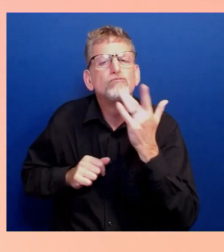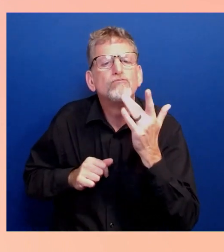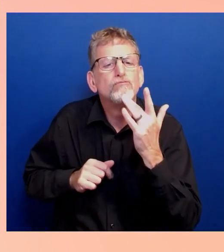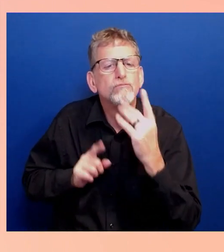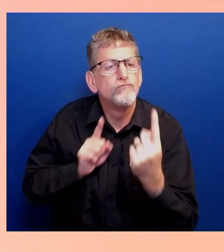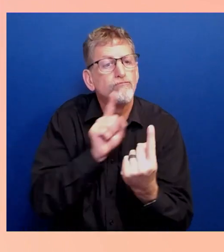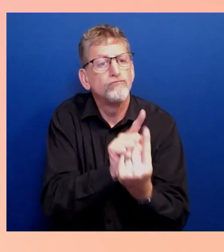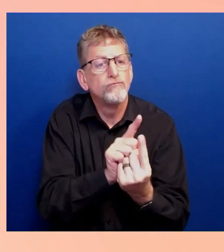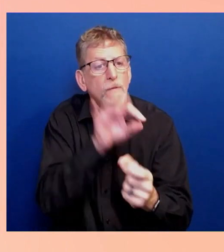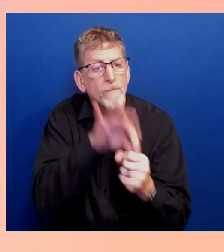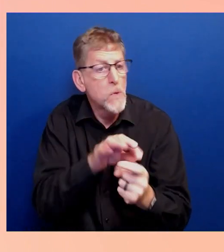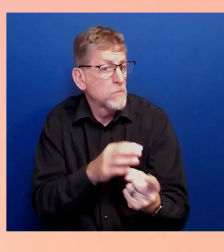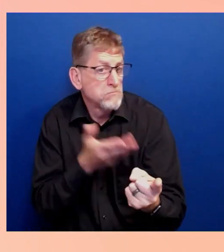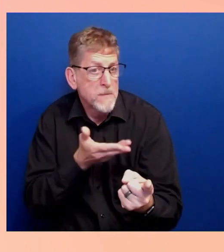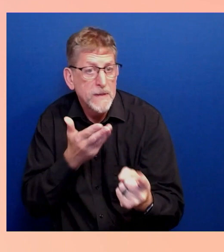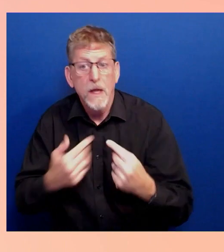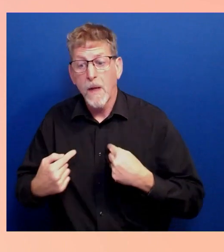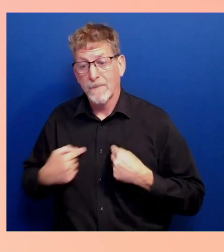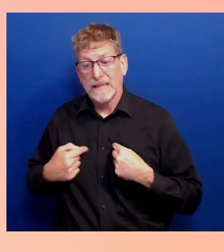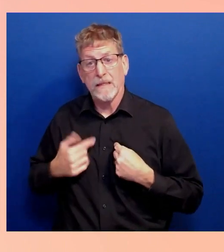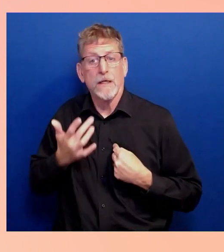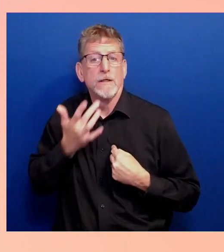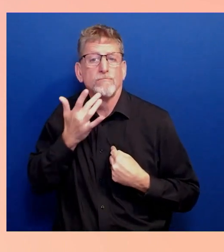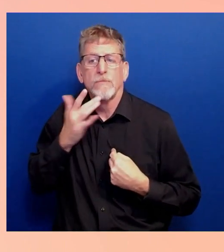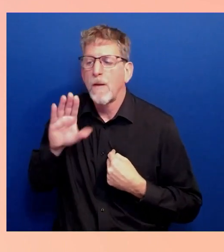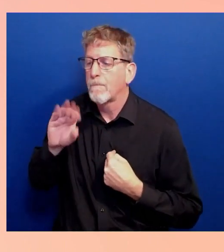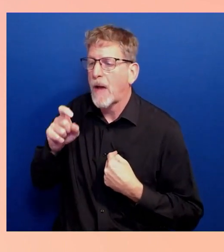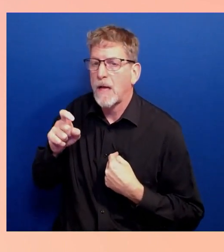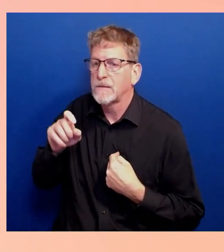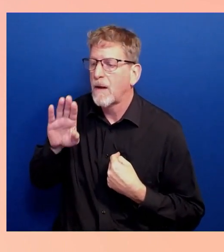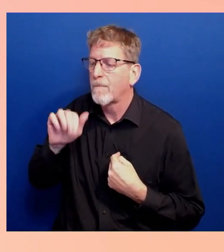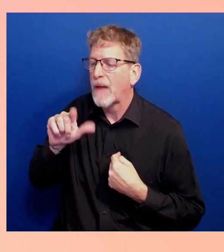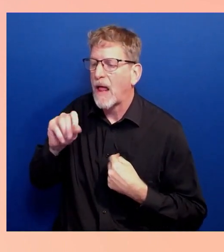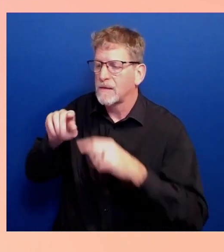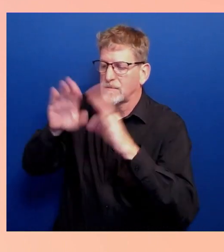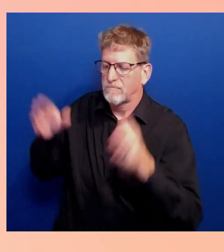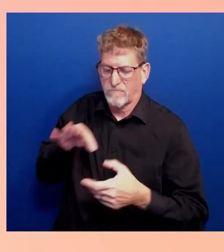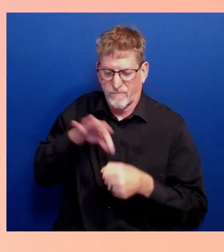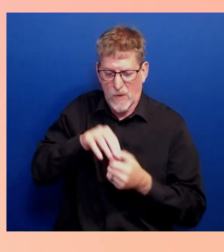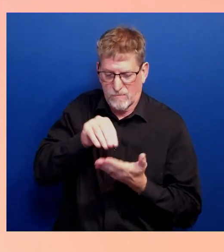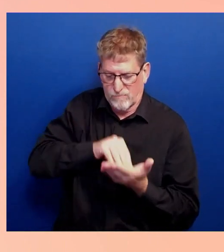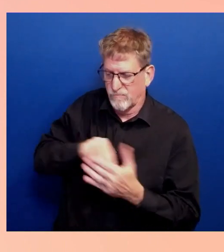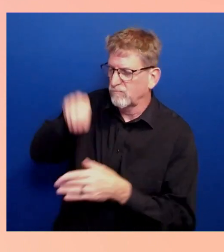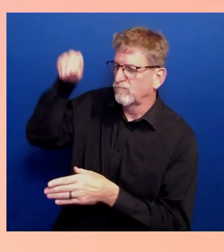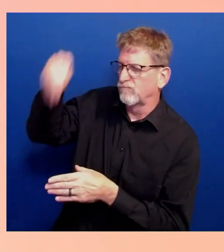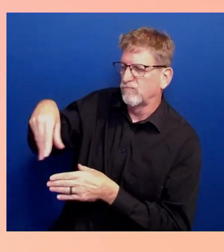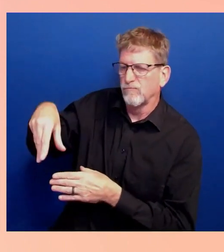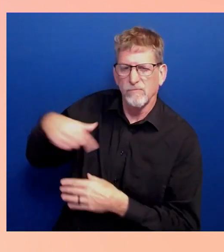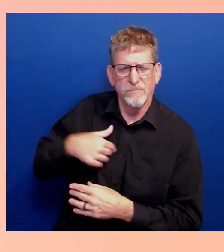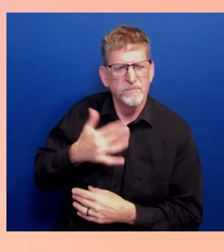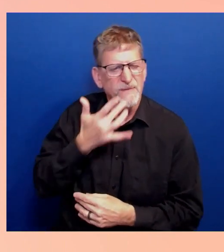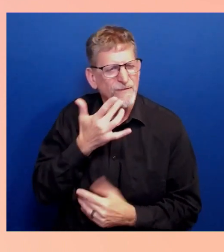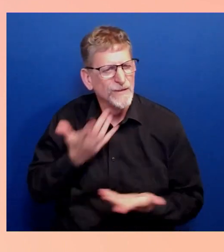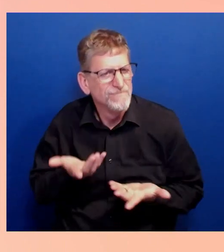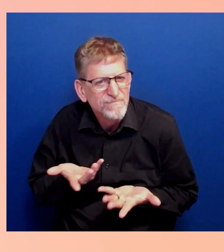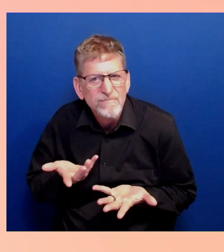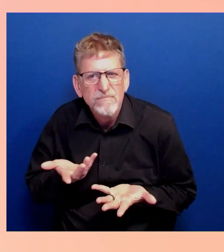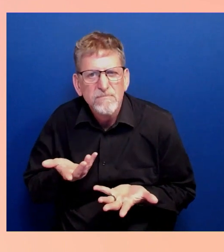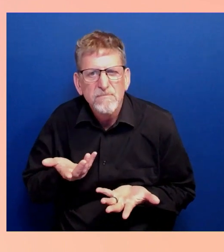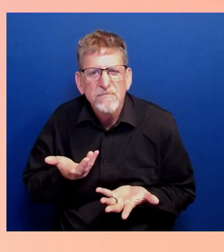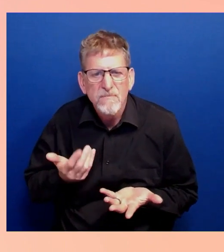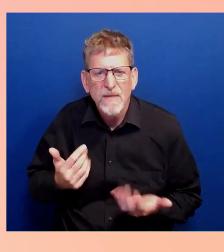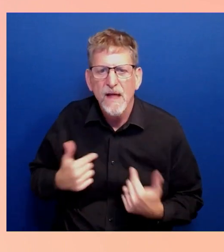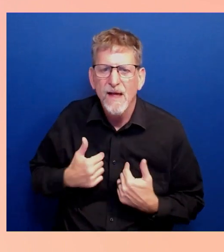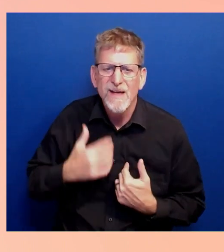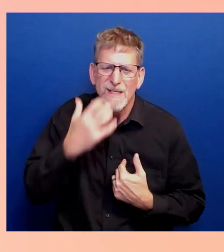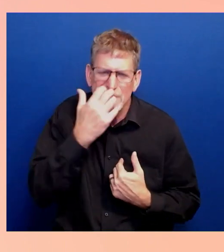ballot boxes. And in some states, we're seeing an increase in the availability of voter methods, and in some states, we're